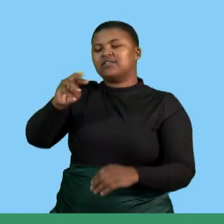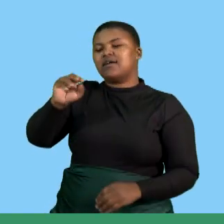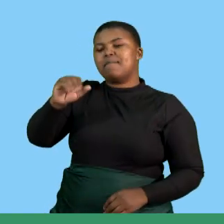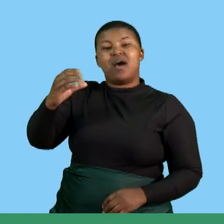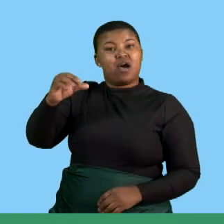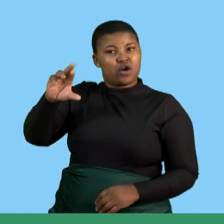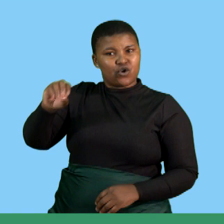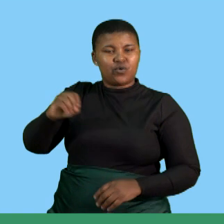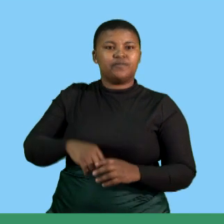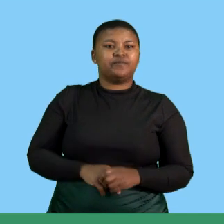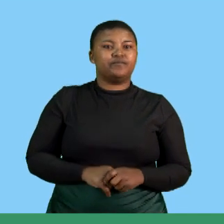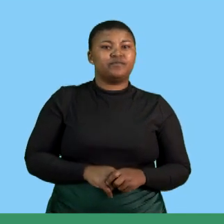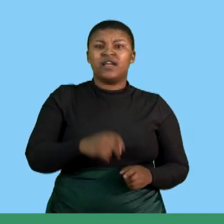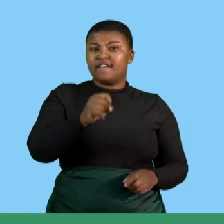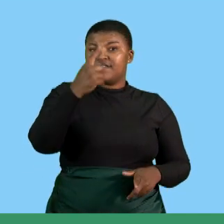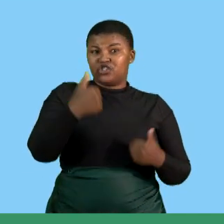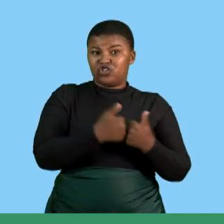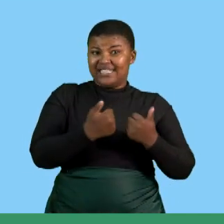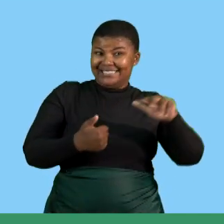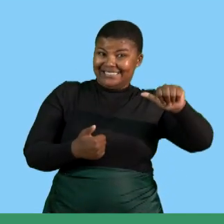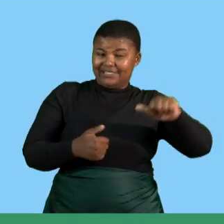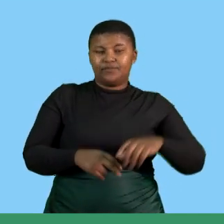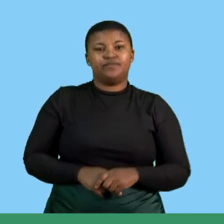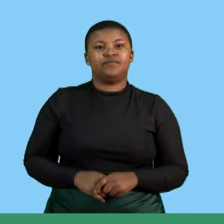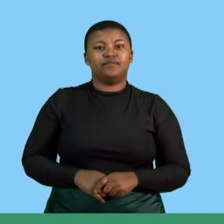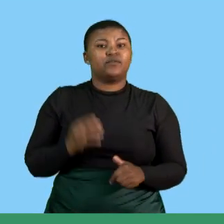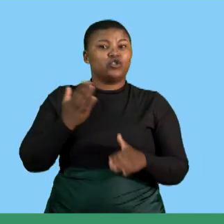environment. All right, so the first challenge, A,